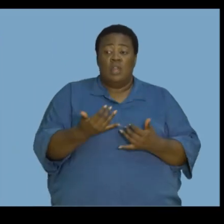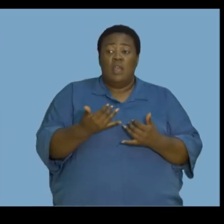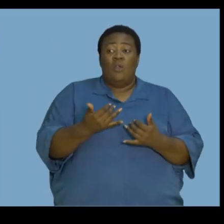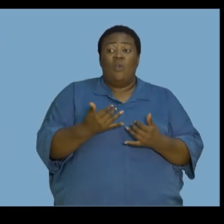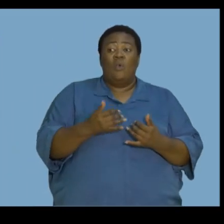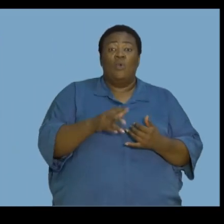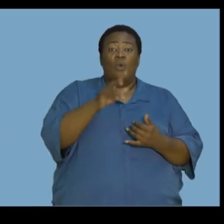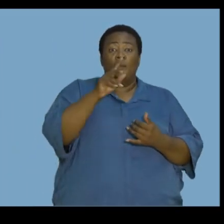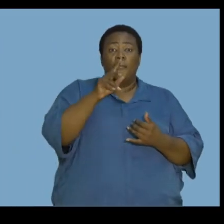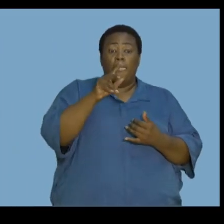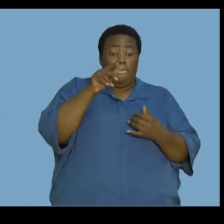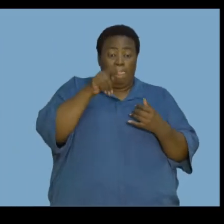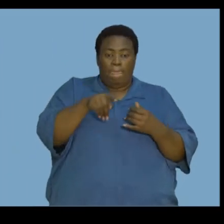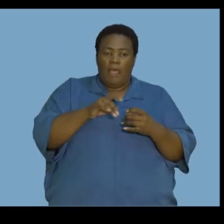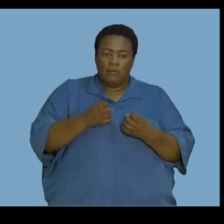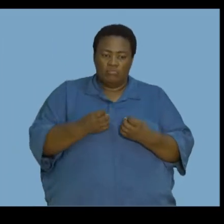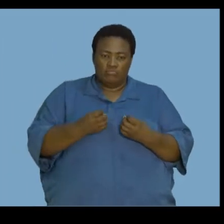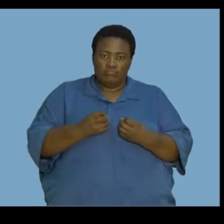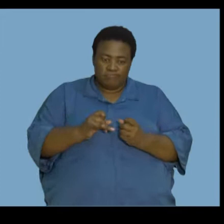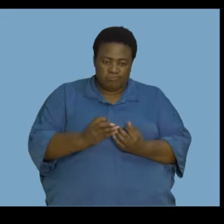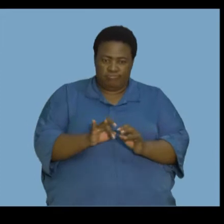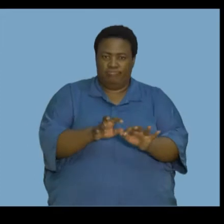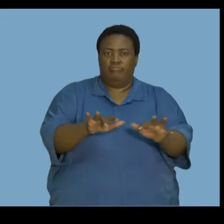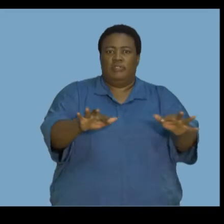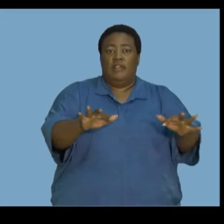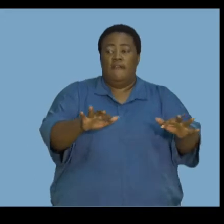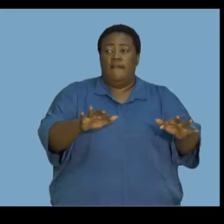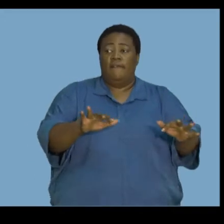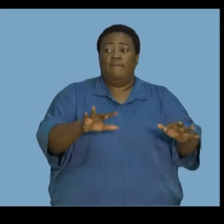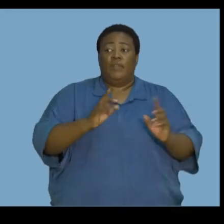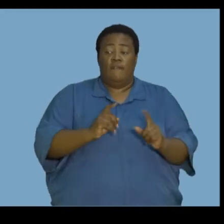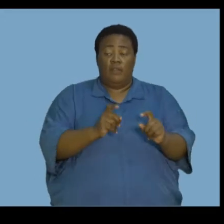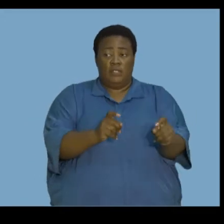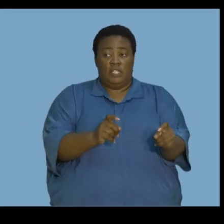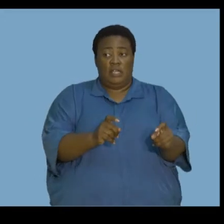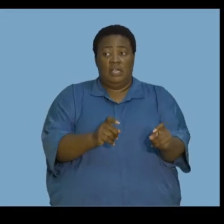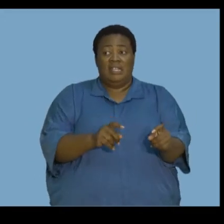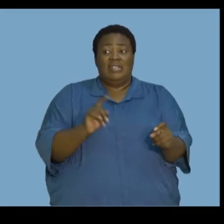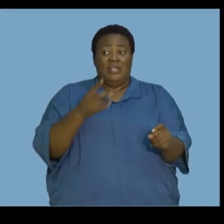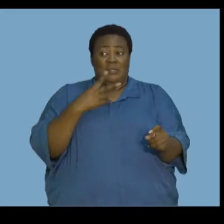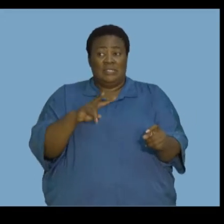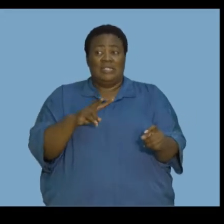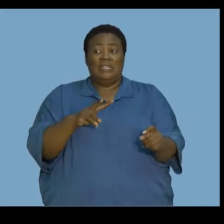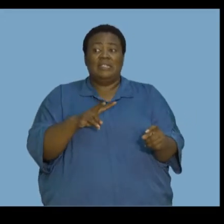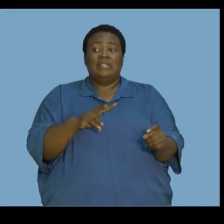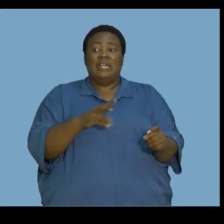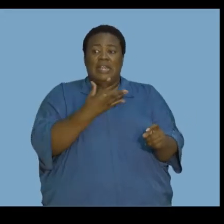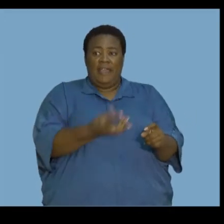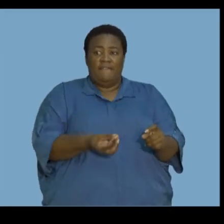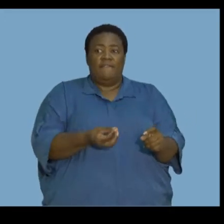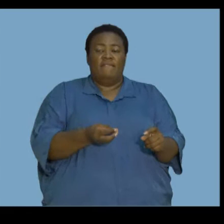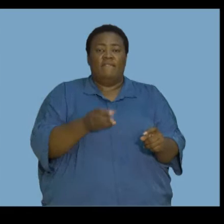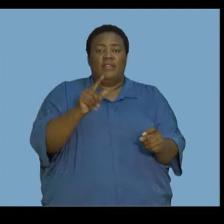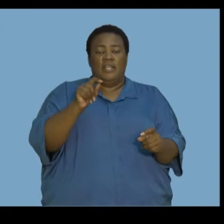grow much faster in such situations. You'll find that these phytoplankton sometimes are a species that produce